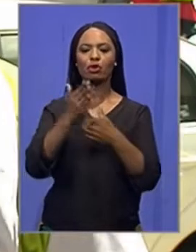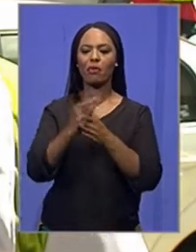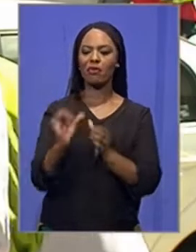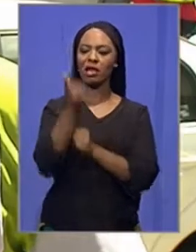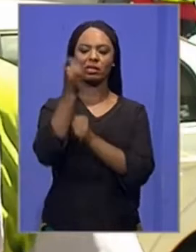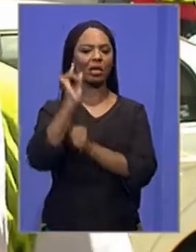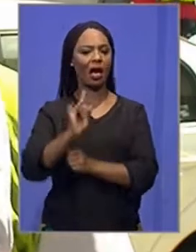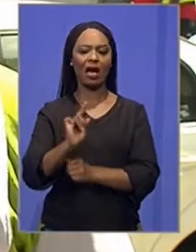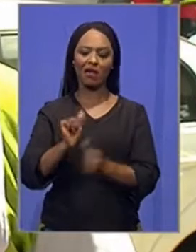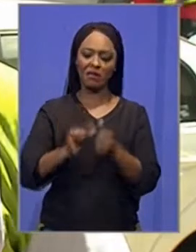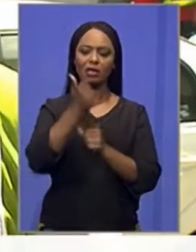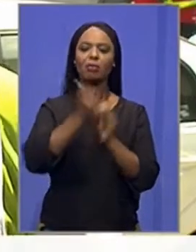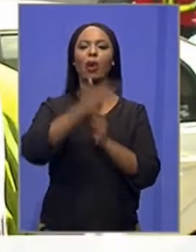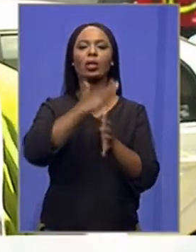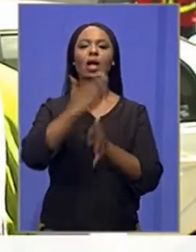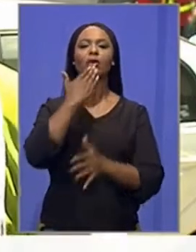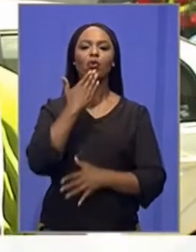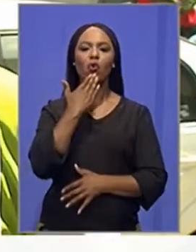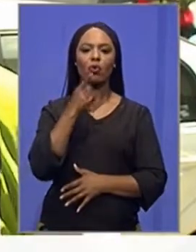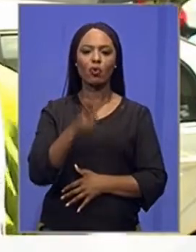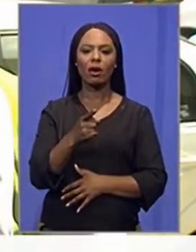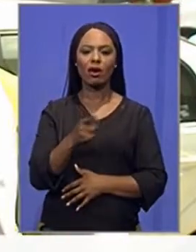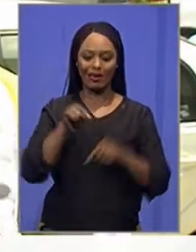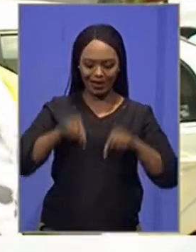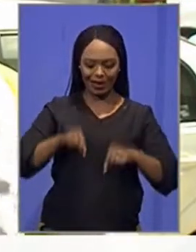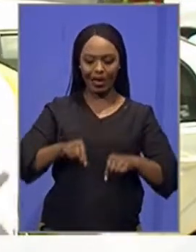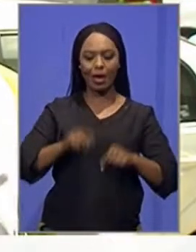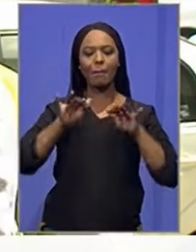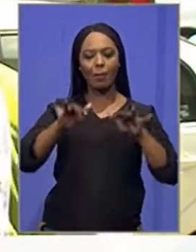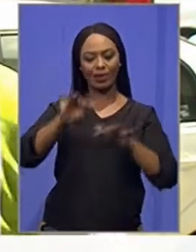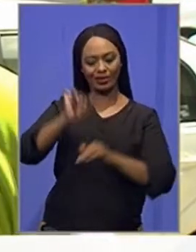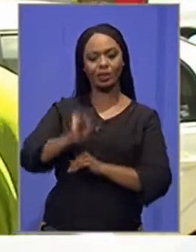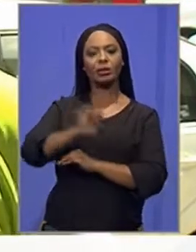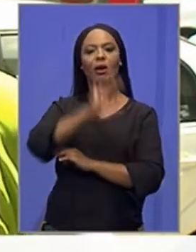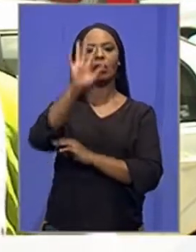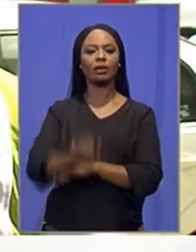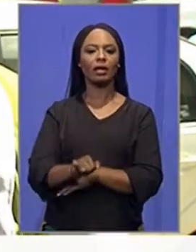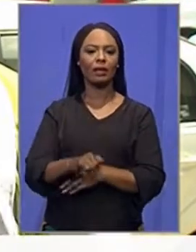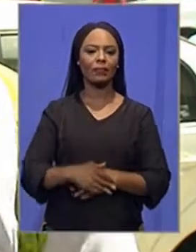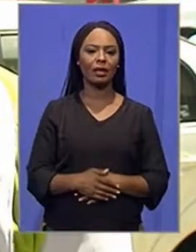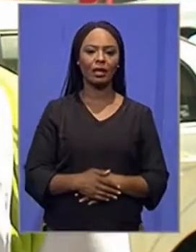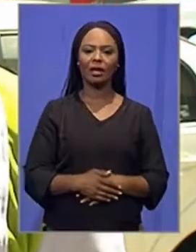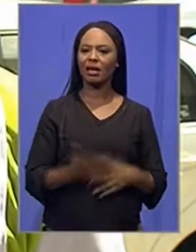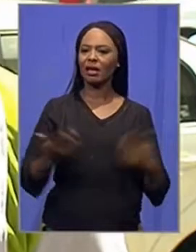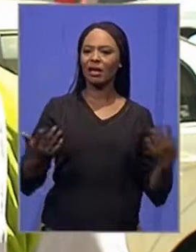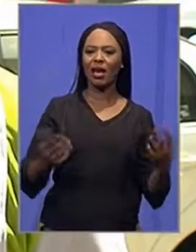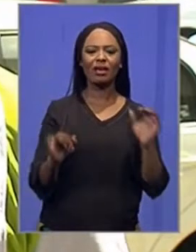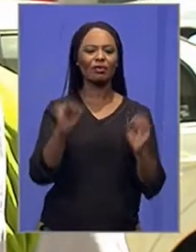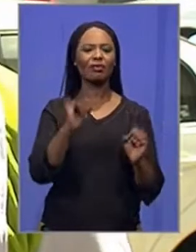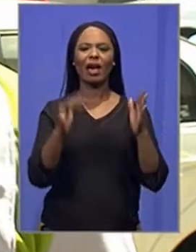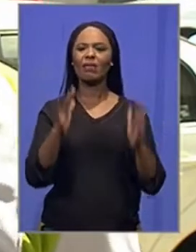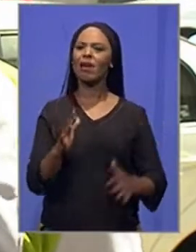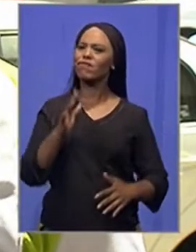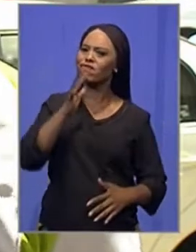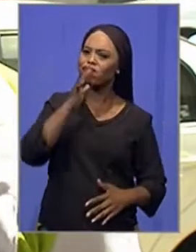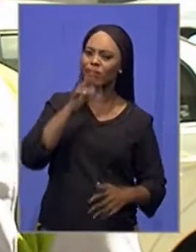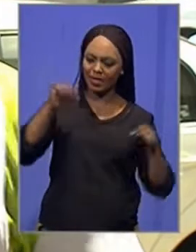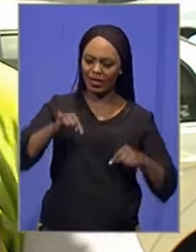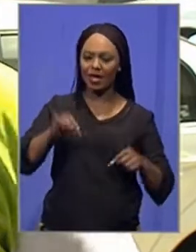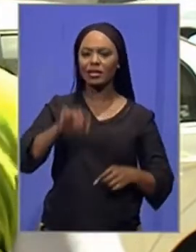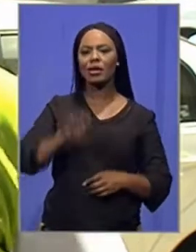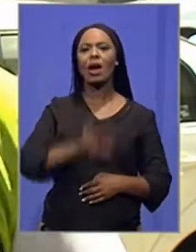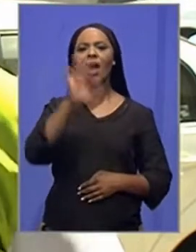want truck driving to be reserved for South African. Truck driving is not a scarce skill. We have a lot of drivers here in South Africa, but they